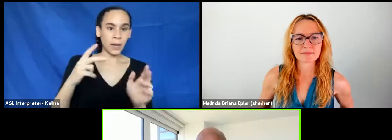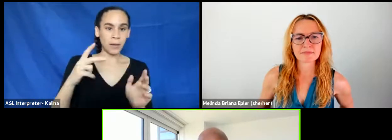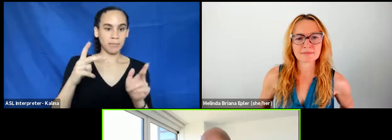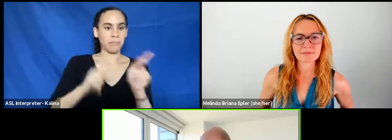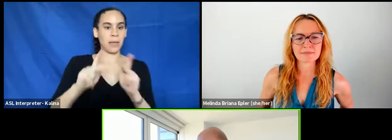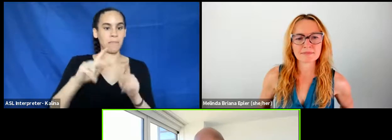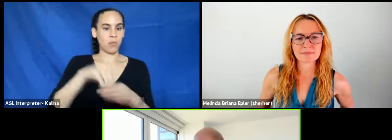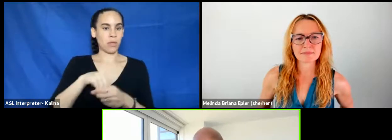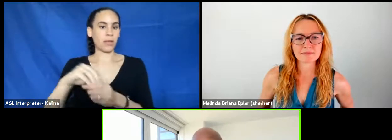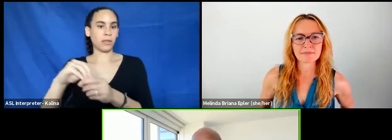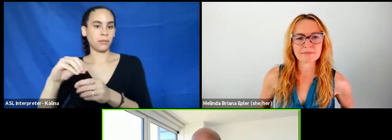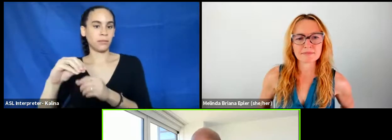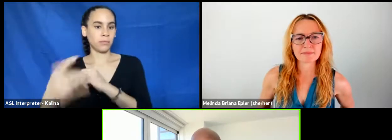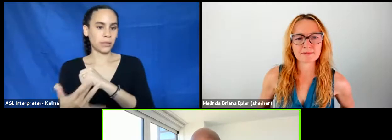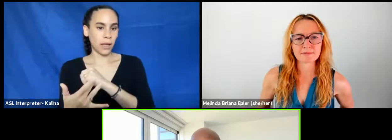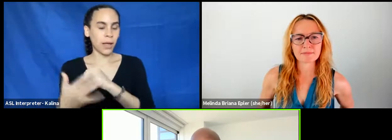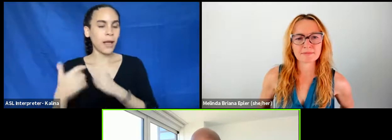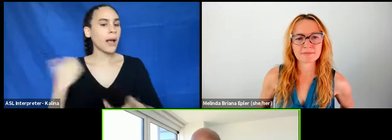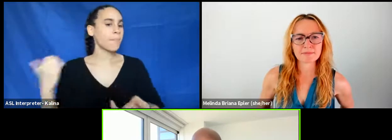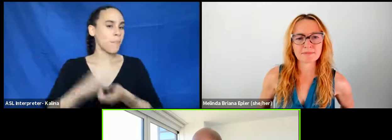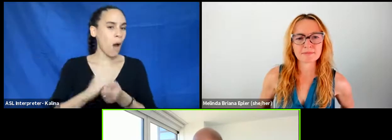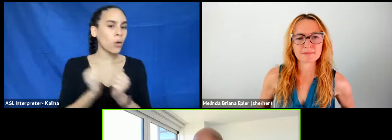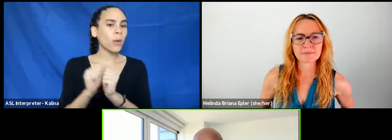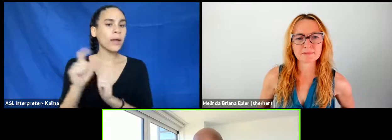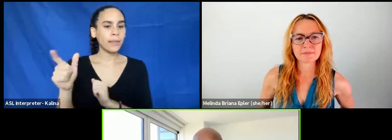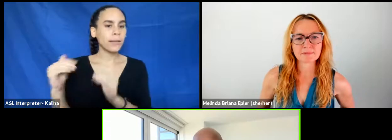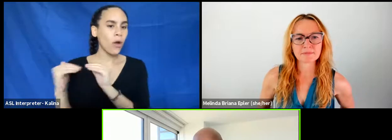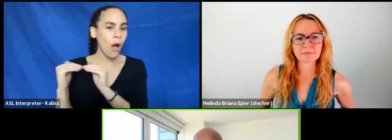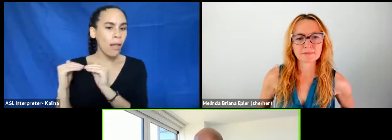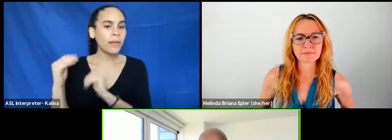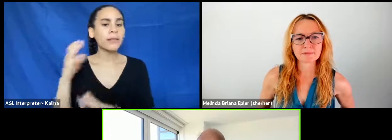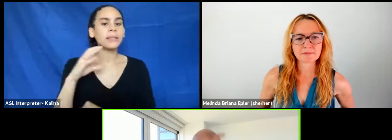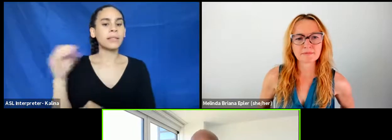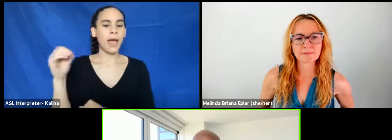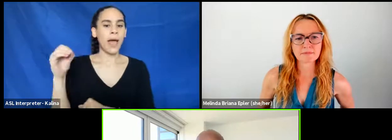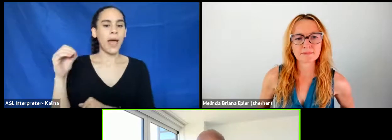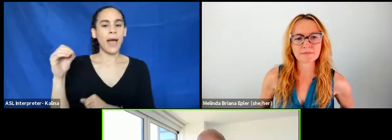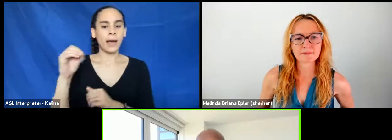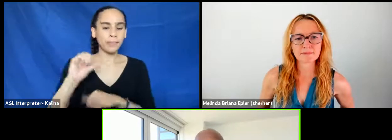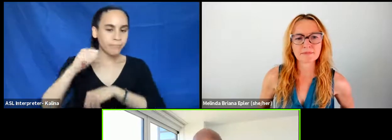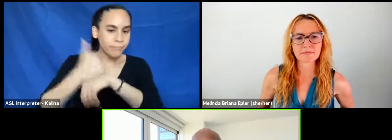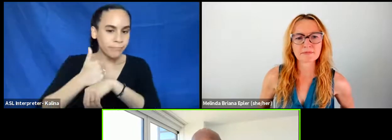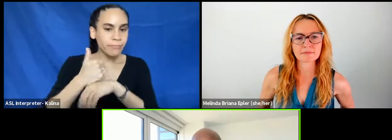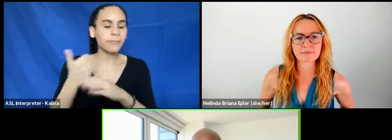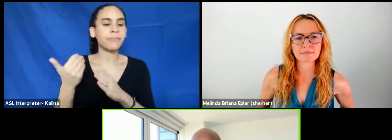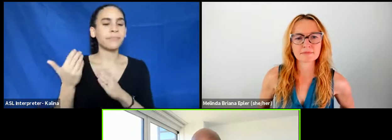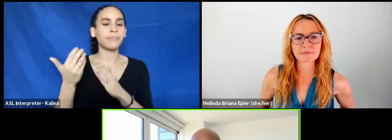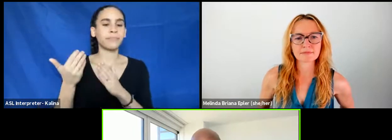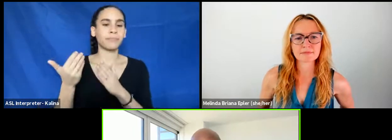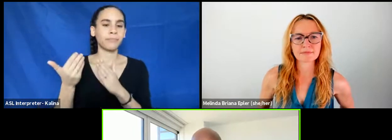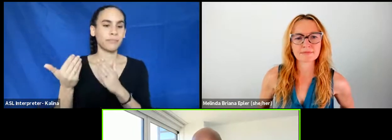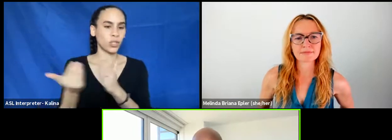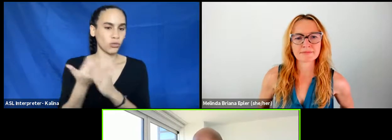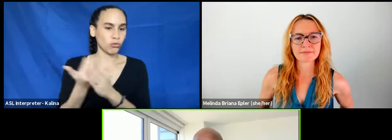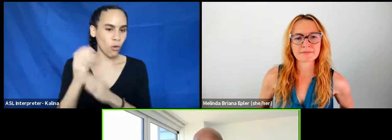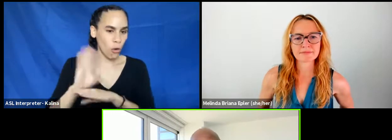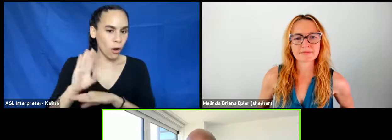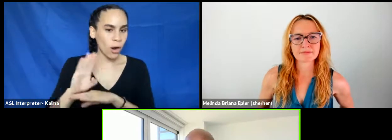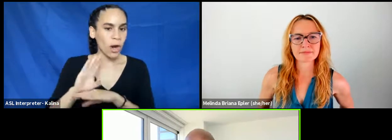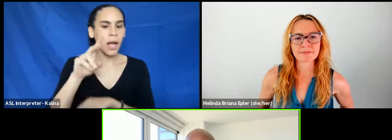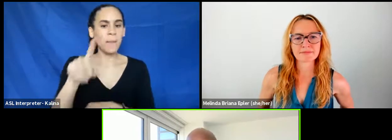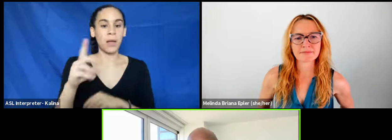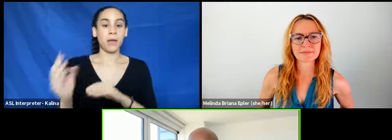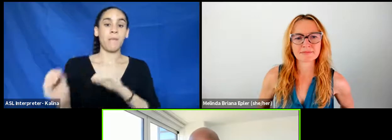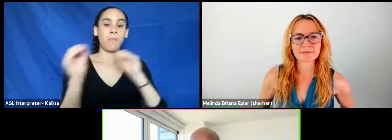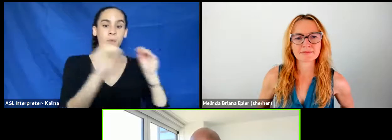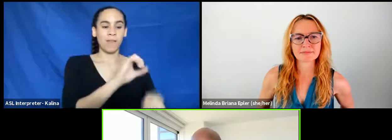And so I partnered with some colleagues, and we decided to create an incubator accelerator and moved to Silicon Valley in 2011. And we got